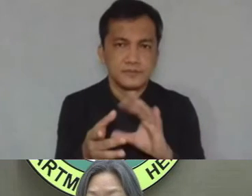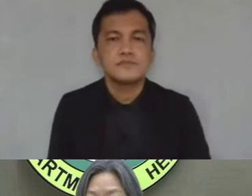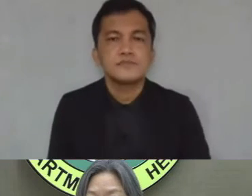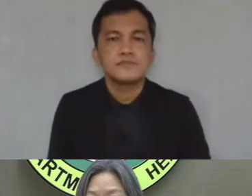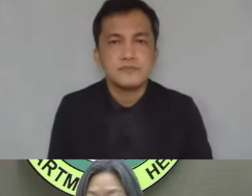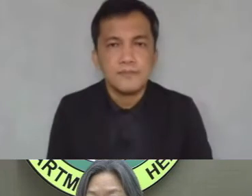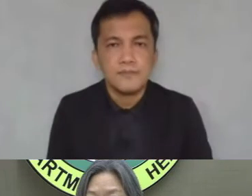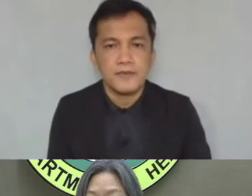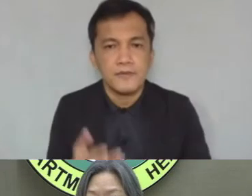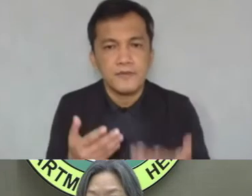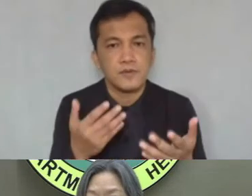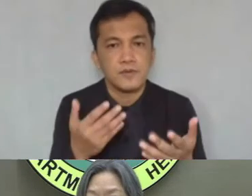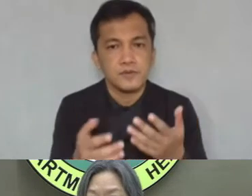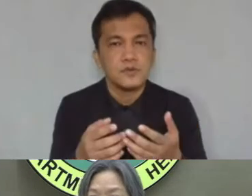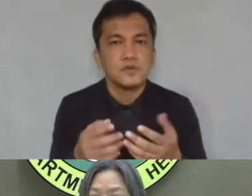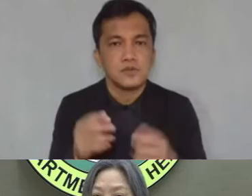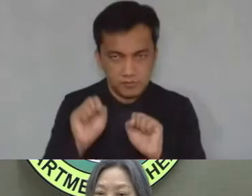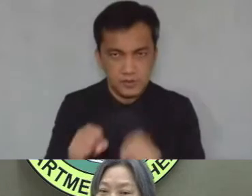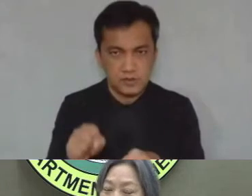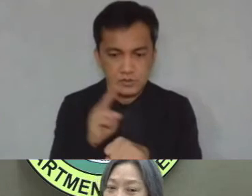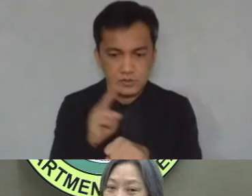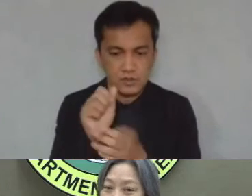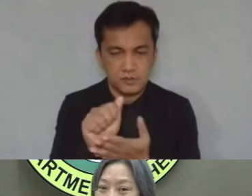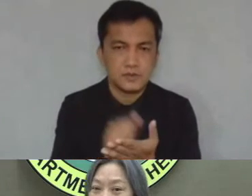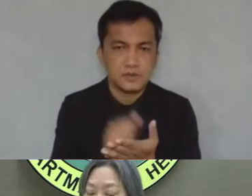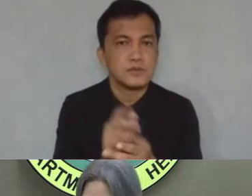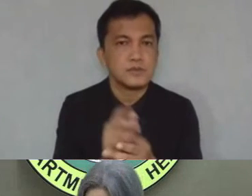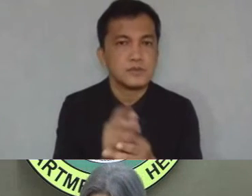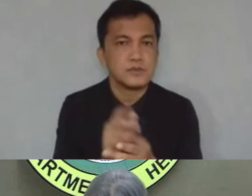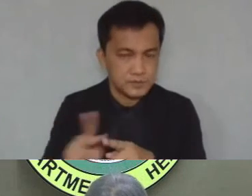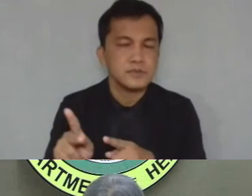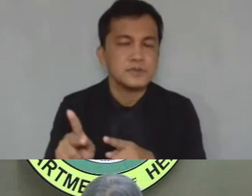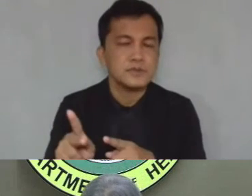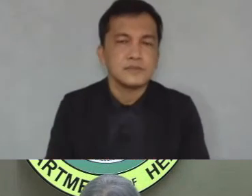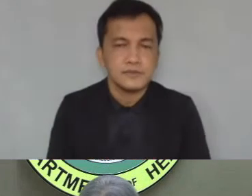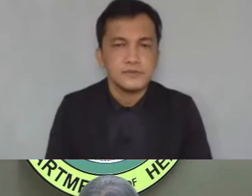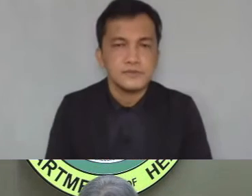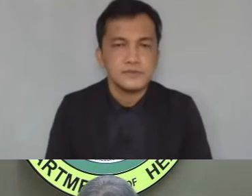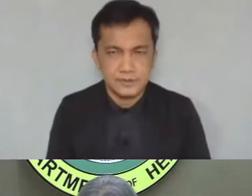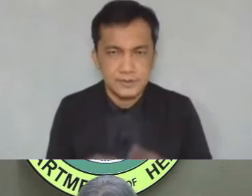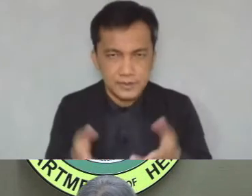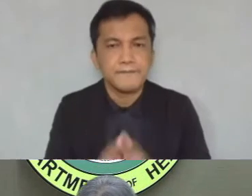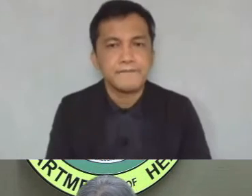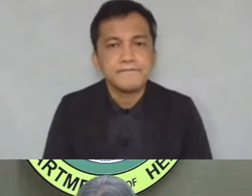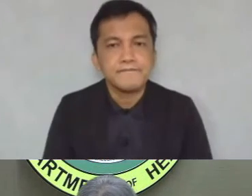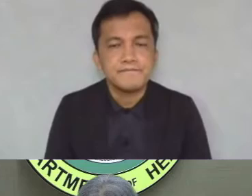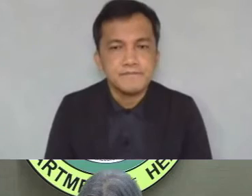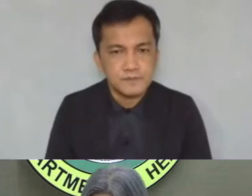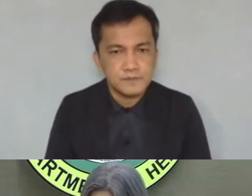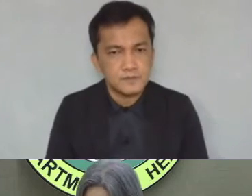point and sift through them and maybe be used for the academe, the professional societies, and definitely for